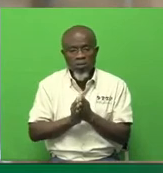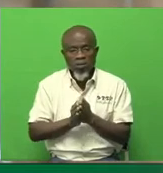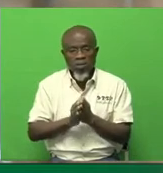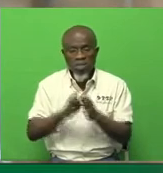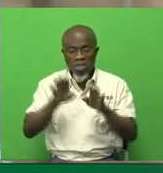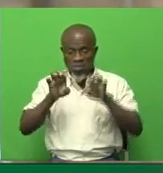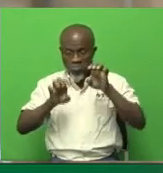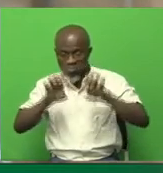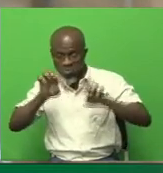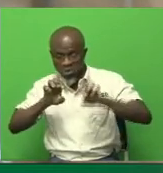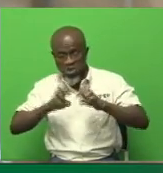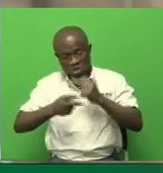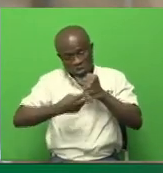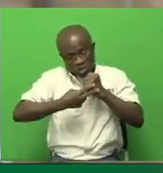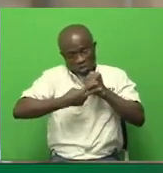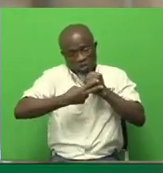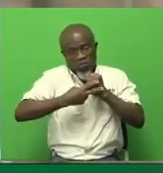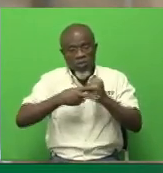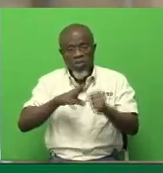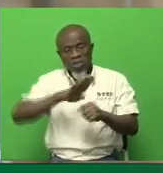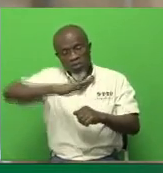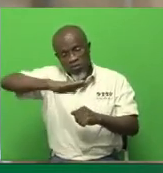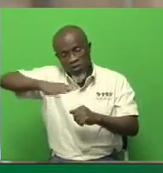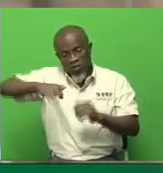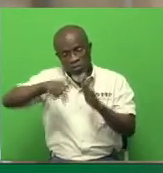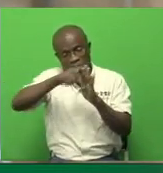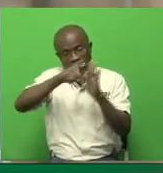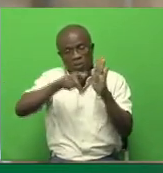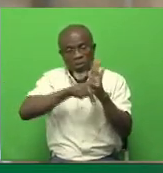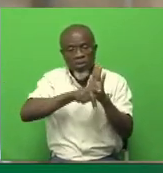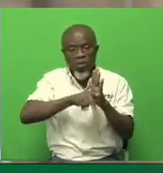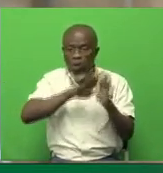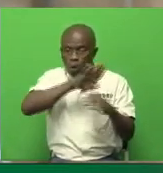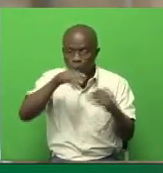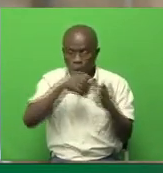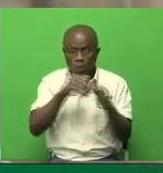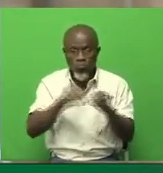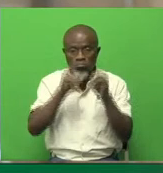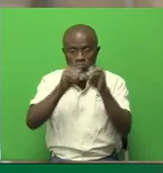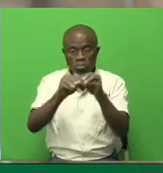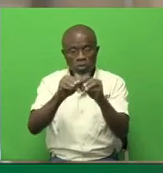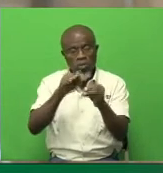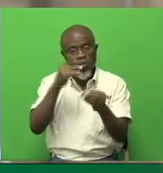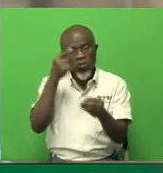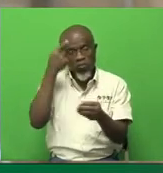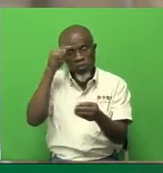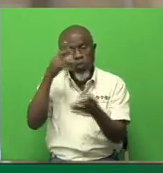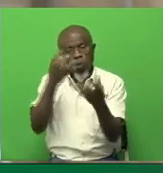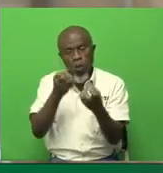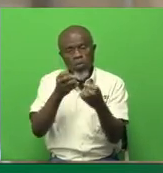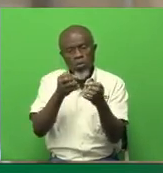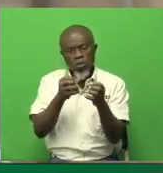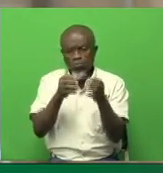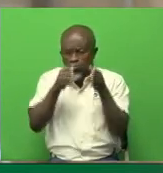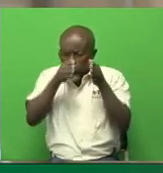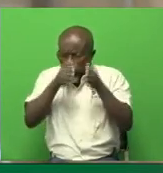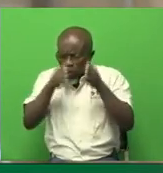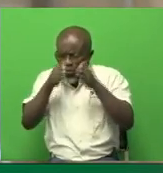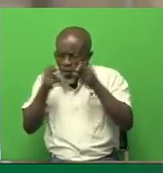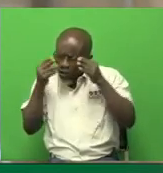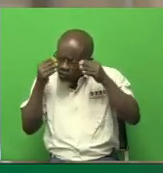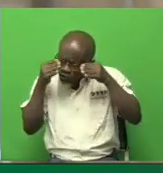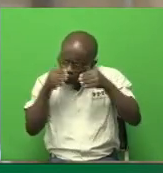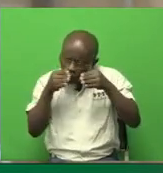conservation and all of these policies putting in place as we seek to strategize and to position